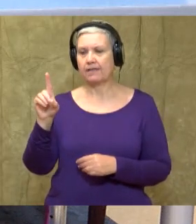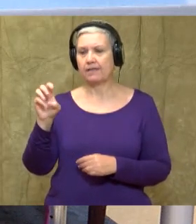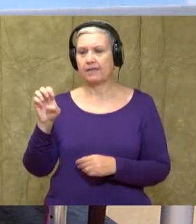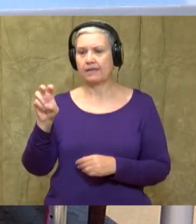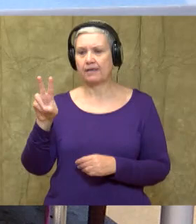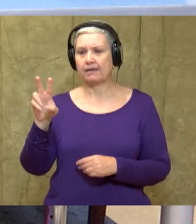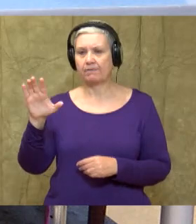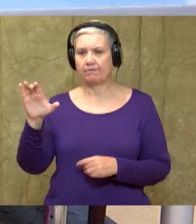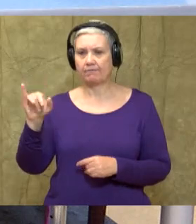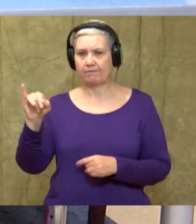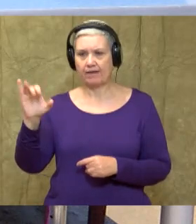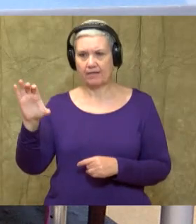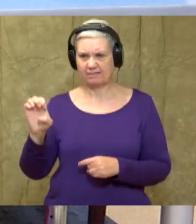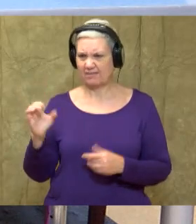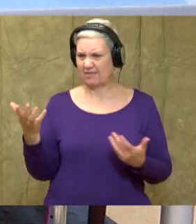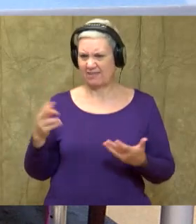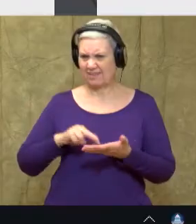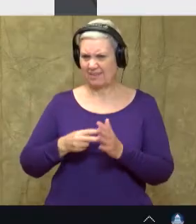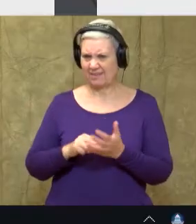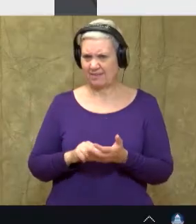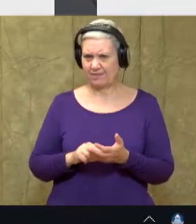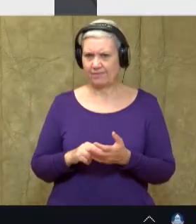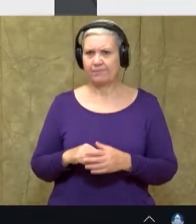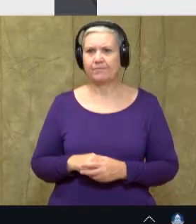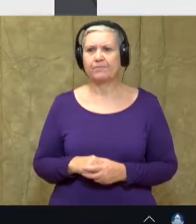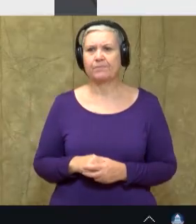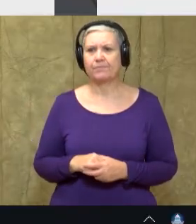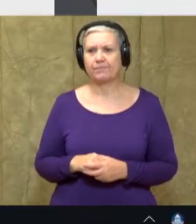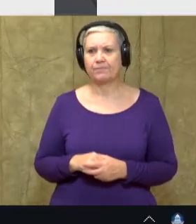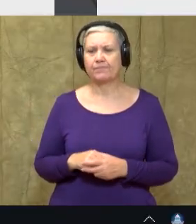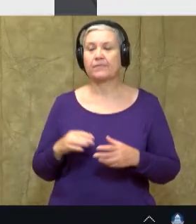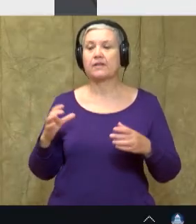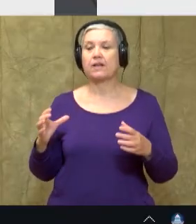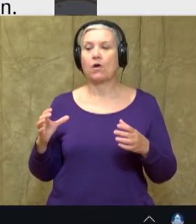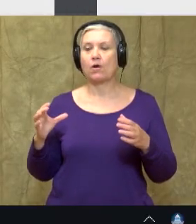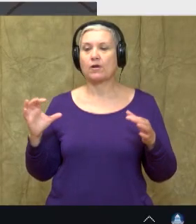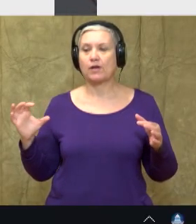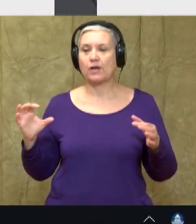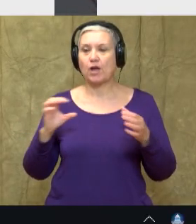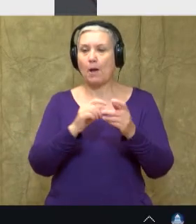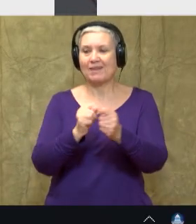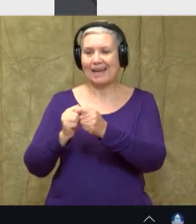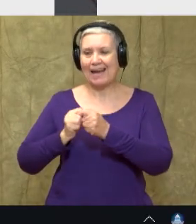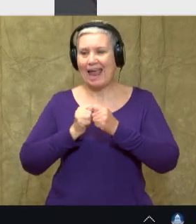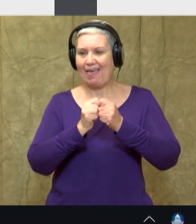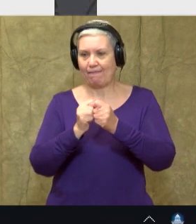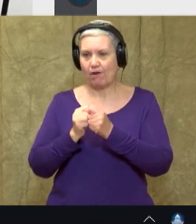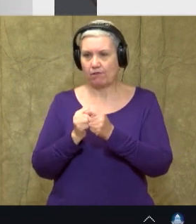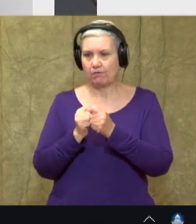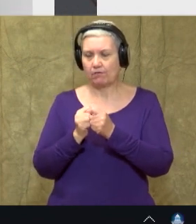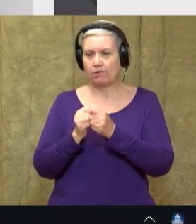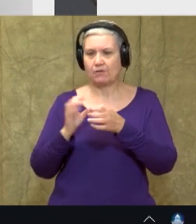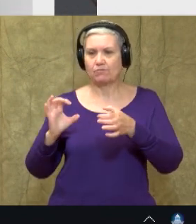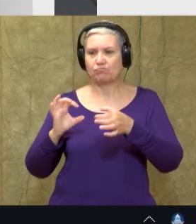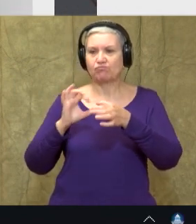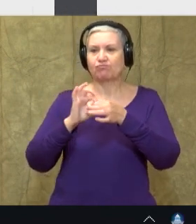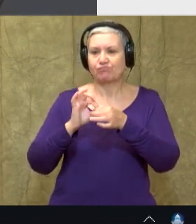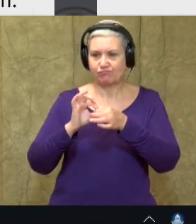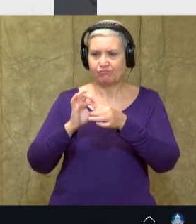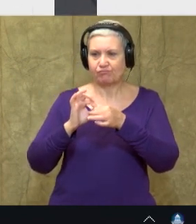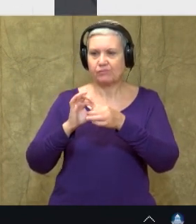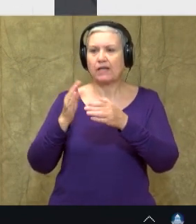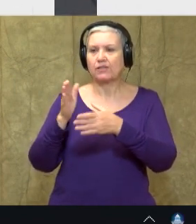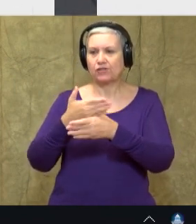Syncing devices, which means sync in short for the terms synchronize or synchronization. It refers to a process